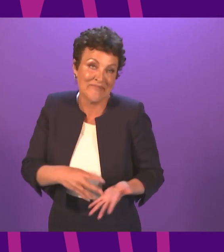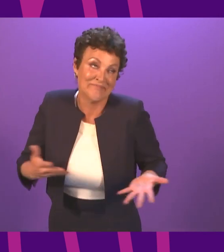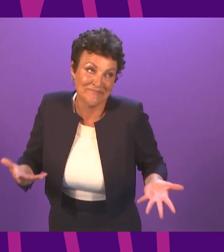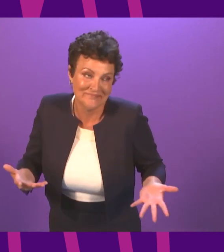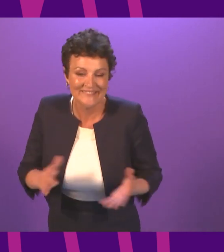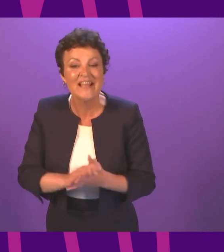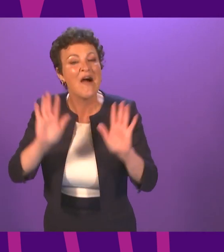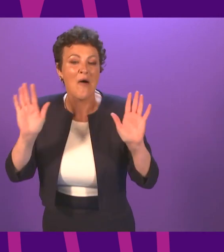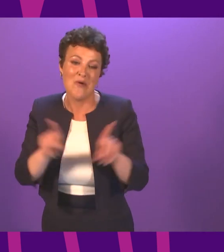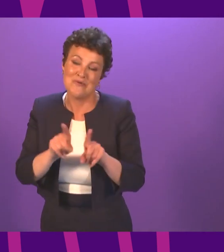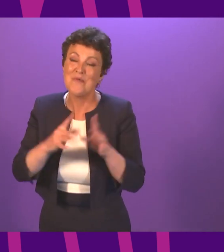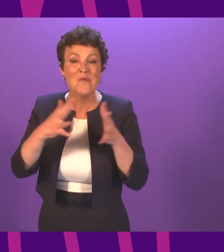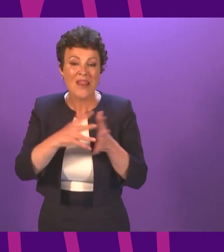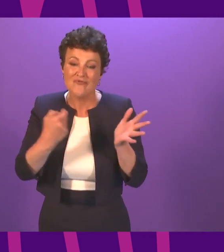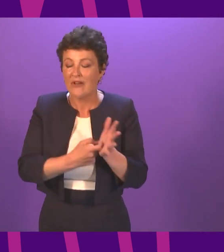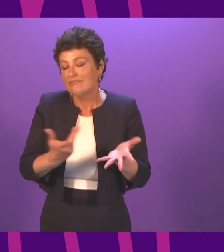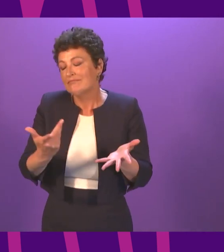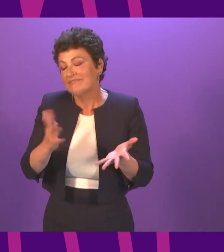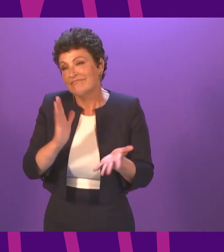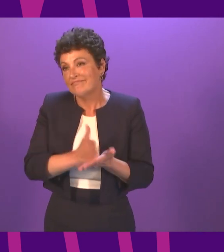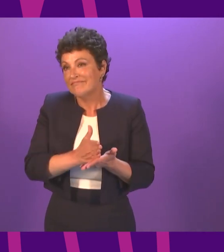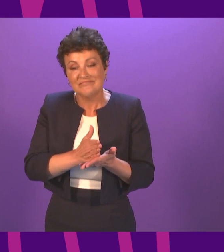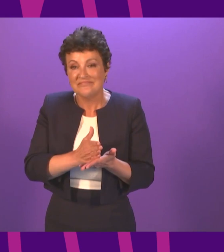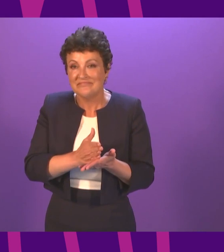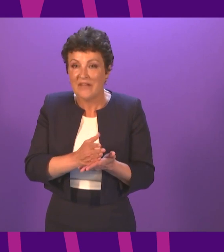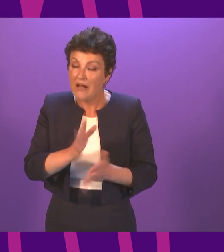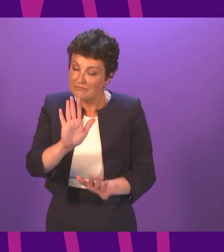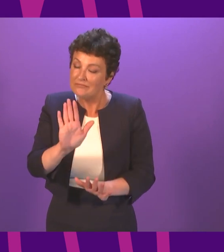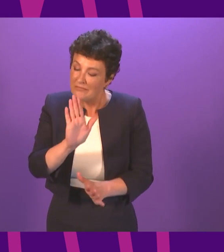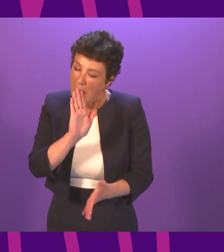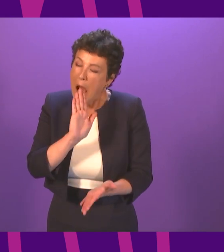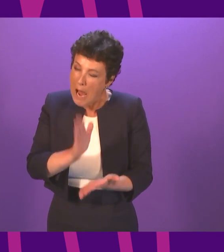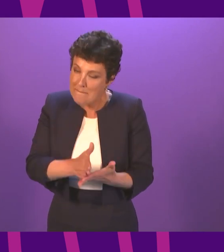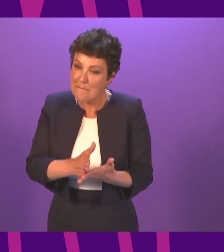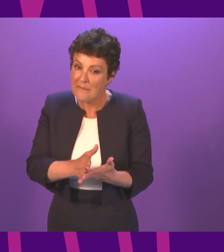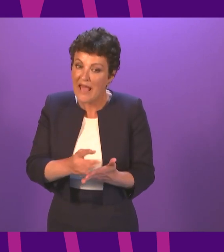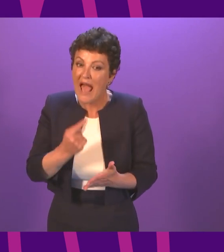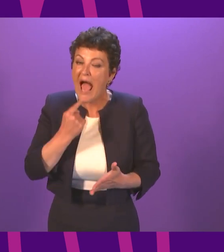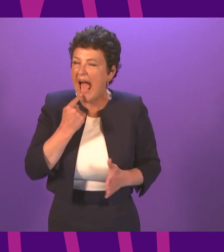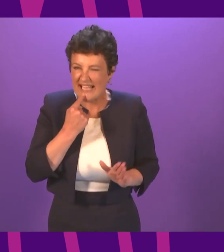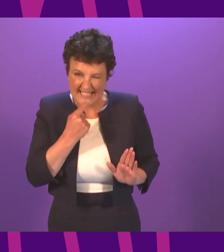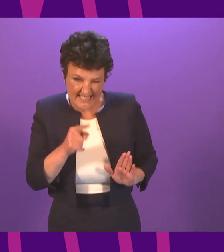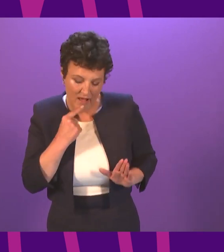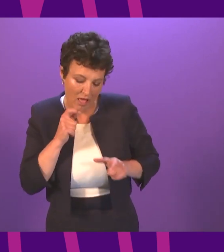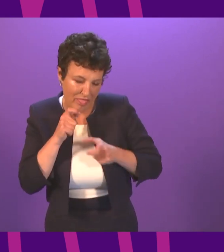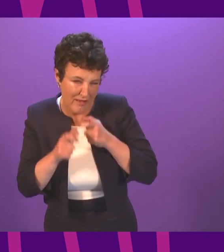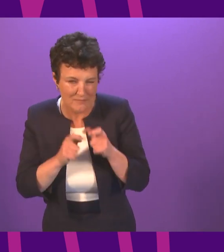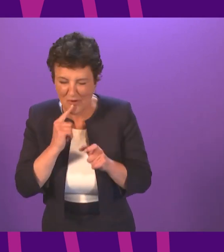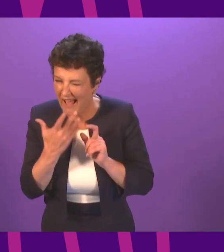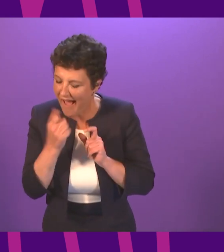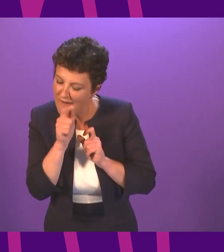then Willie Rennie. Presiding Officer, I say this almost with a sneaky